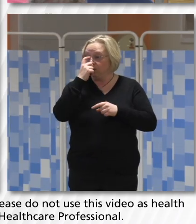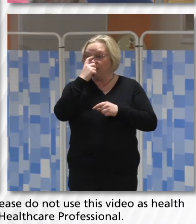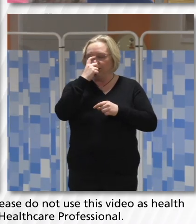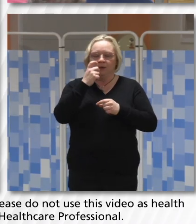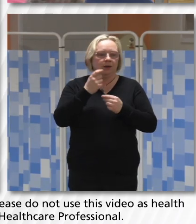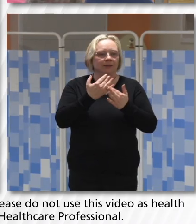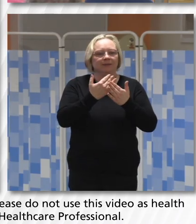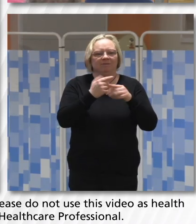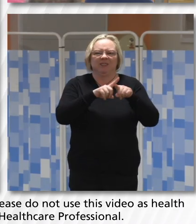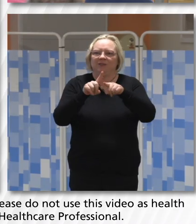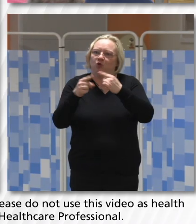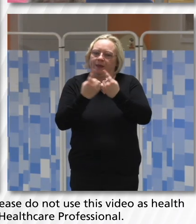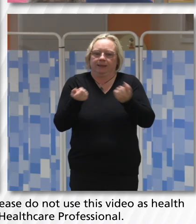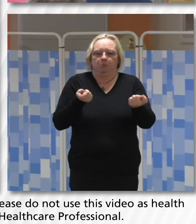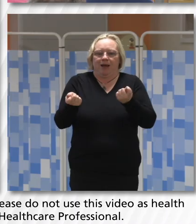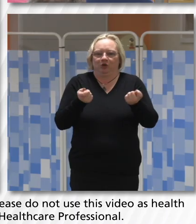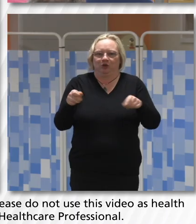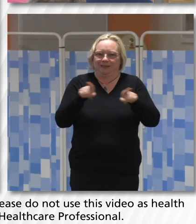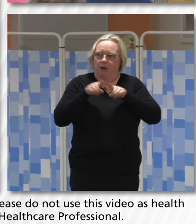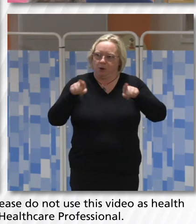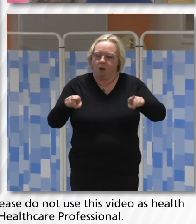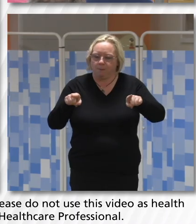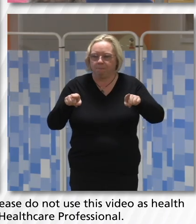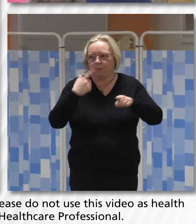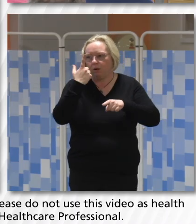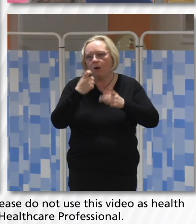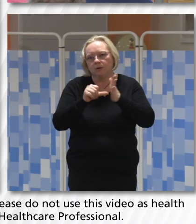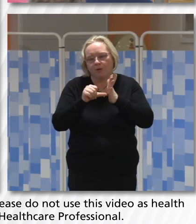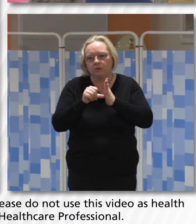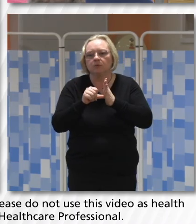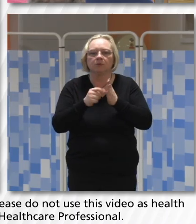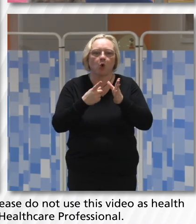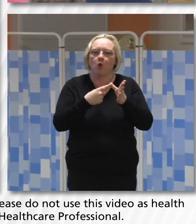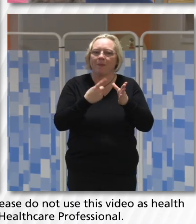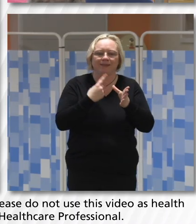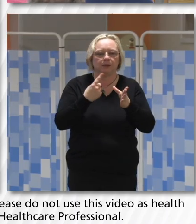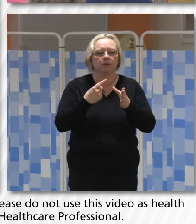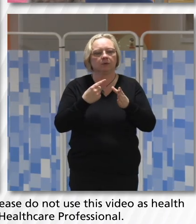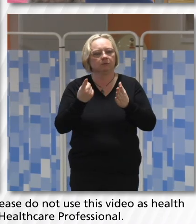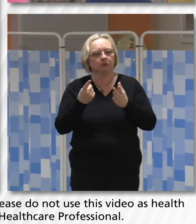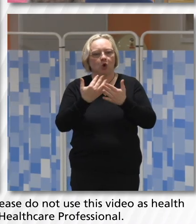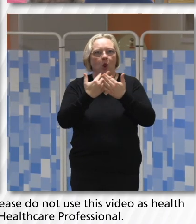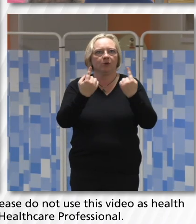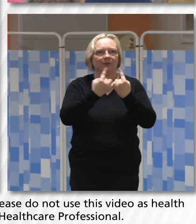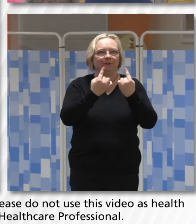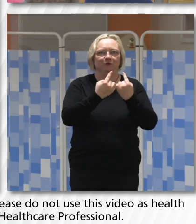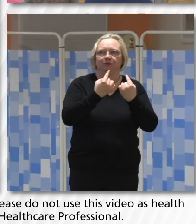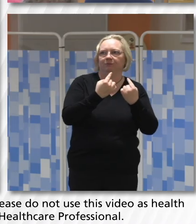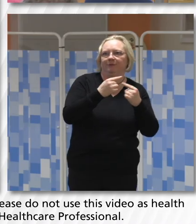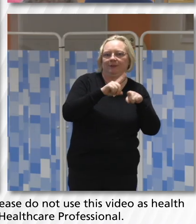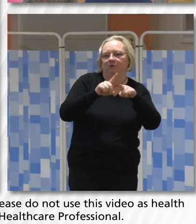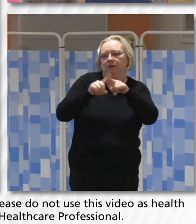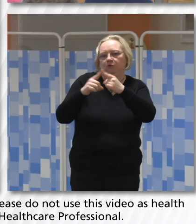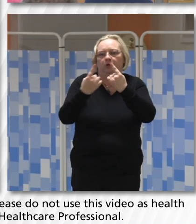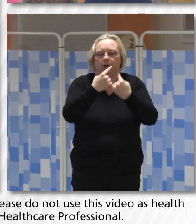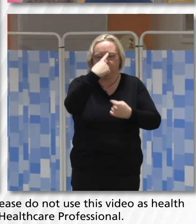once. It means that you don't have that automatic ability to store lots of things in your head